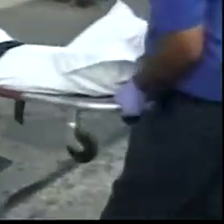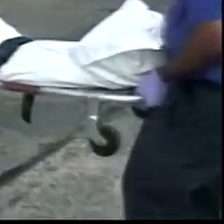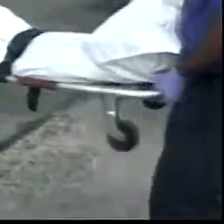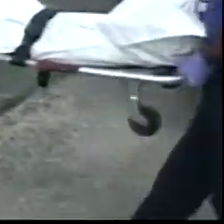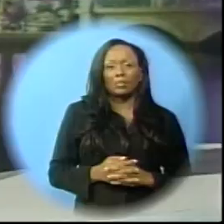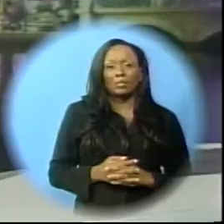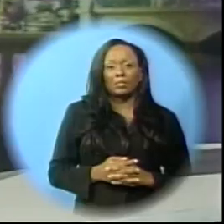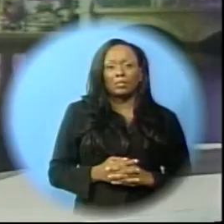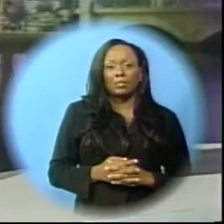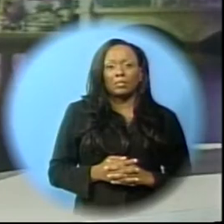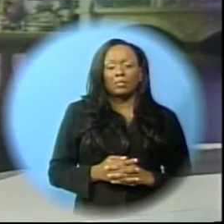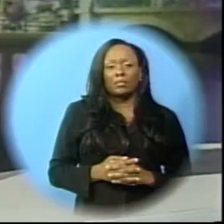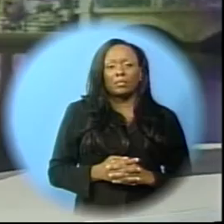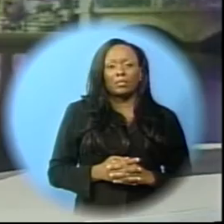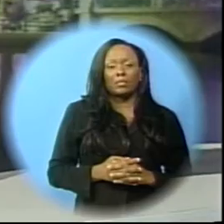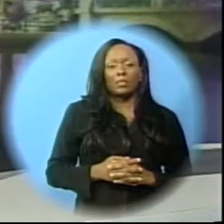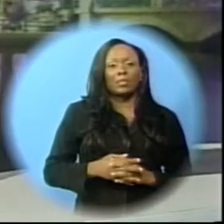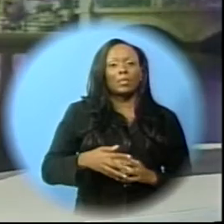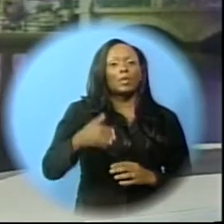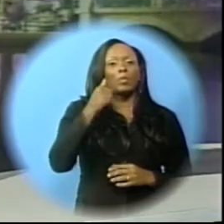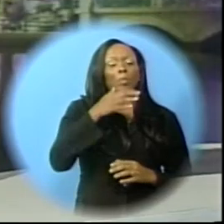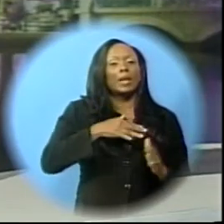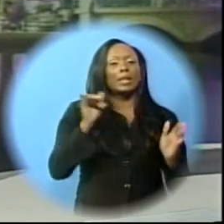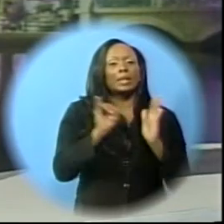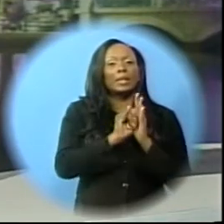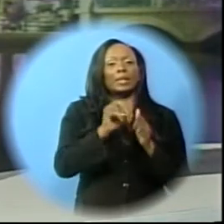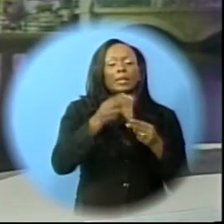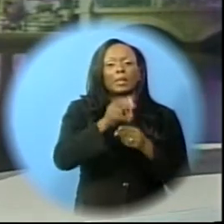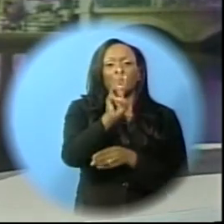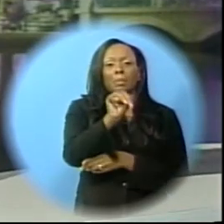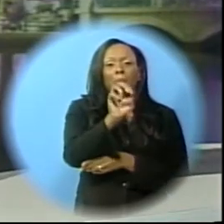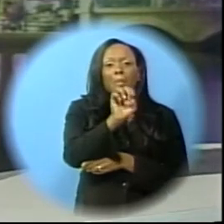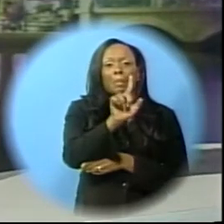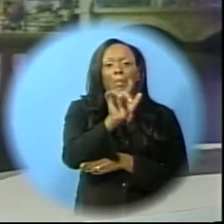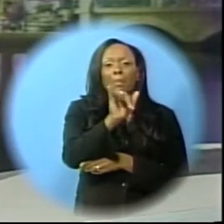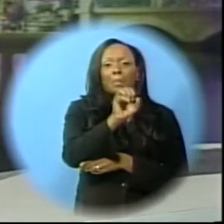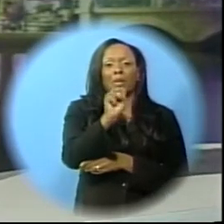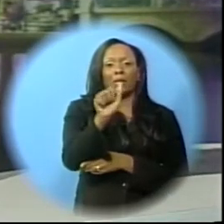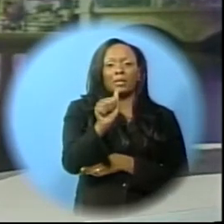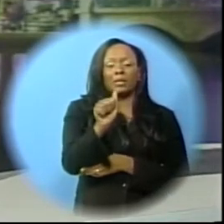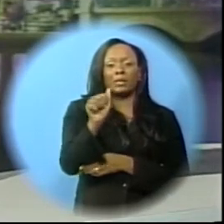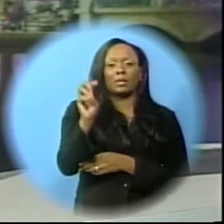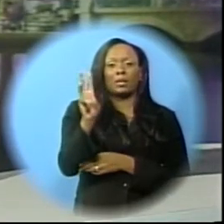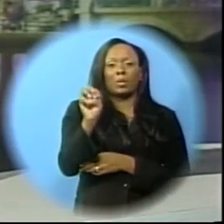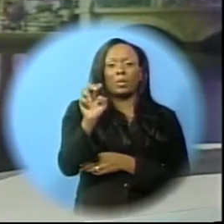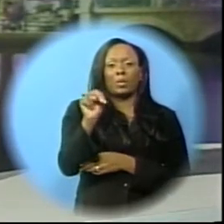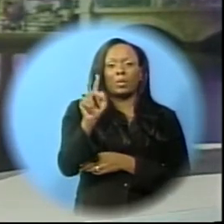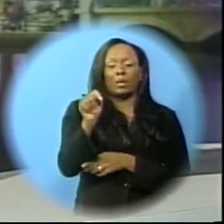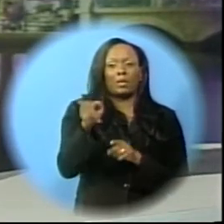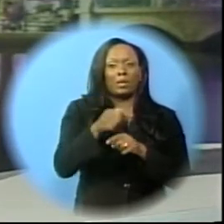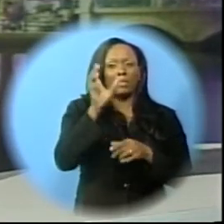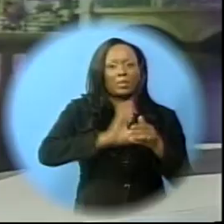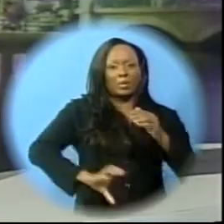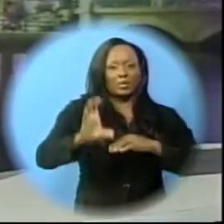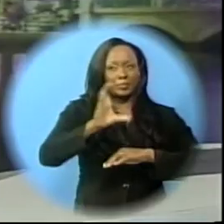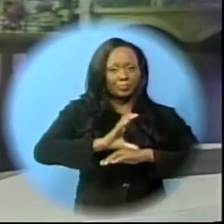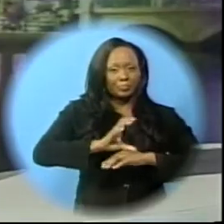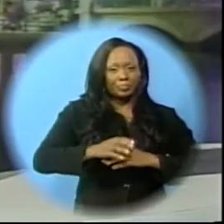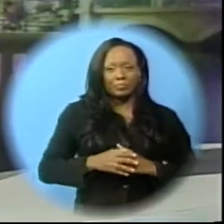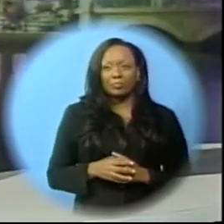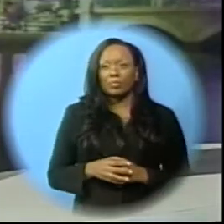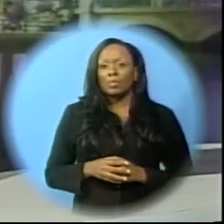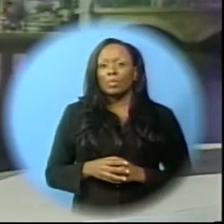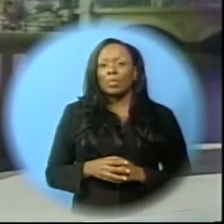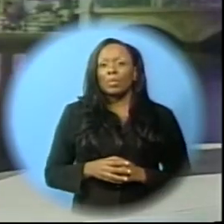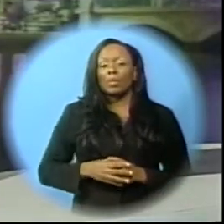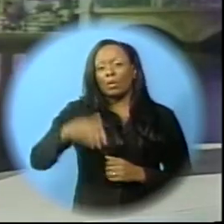tears. And she has been identified as Melissa Wendt of Scarborough in Christchurch. The man shot on